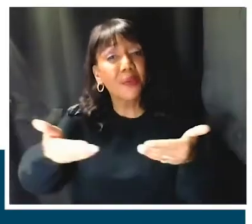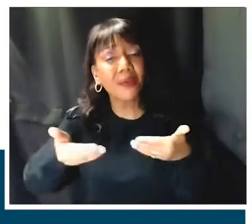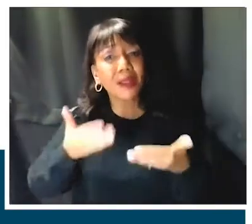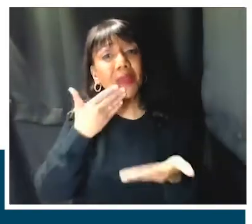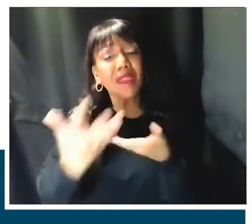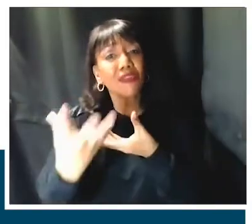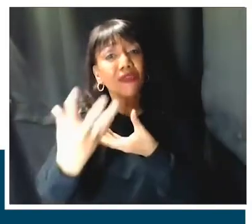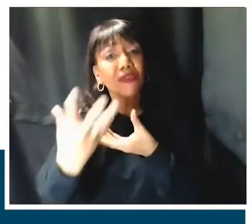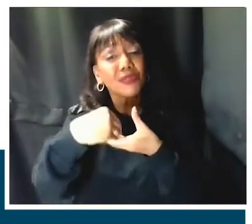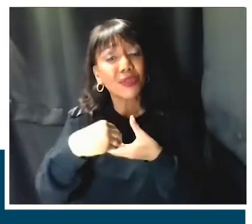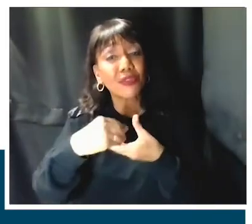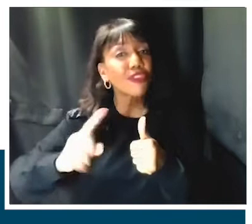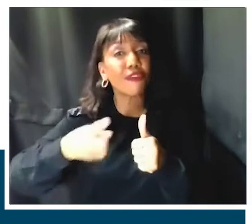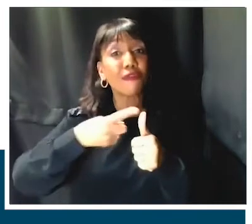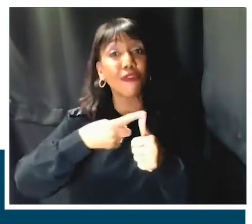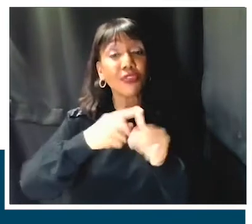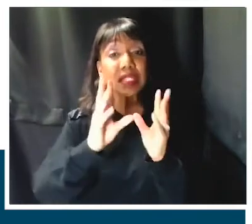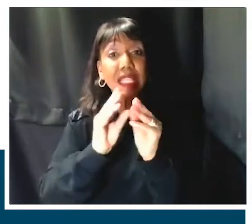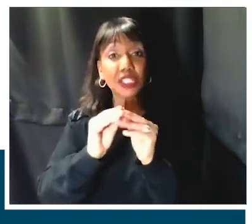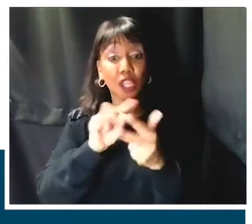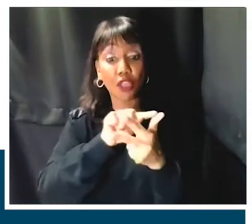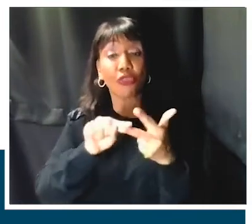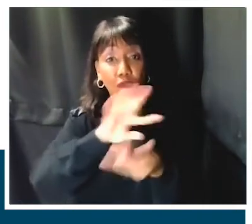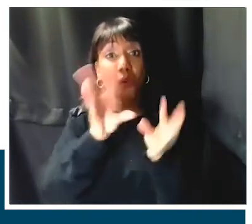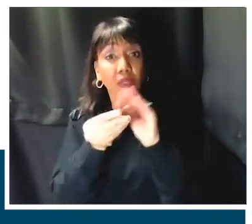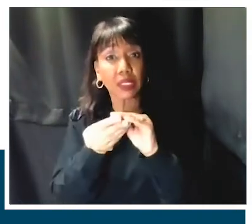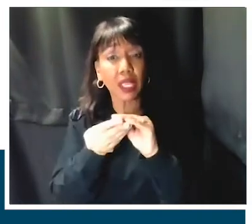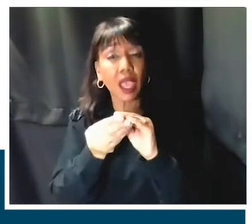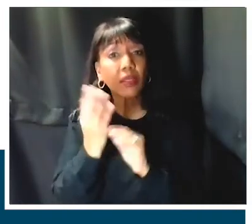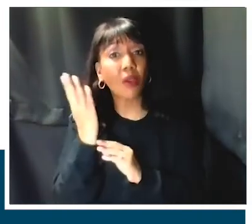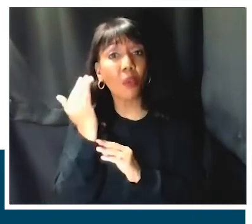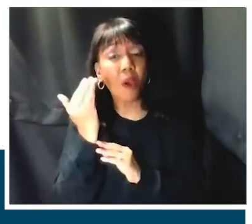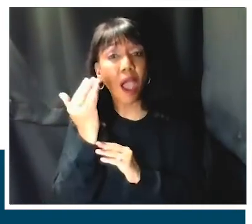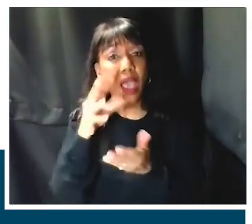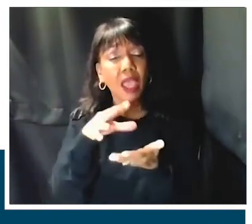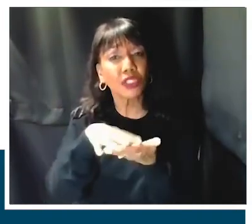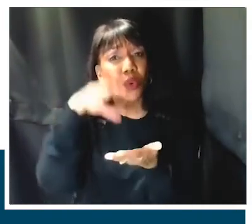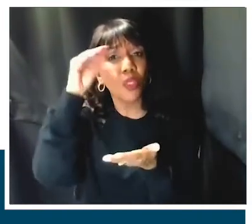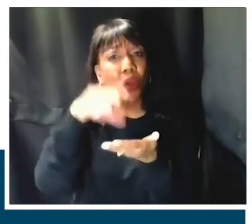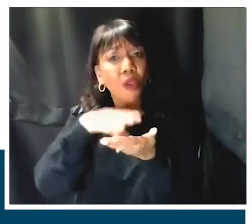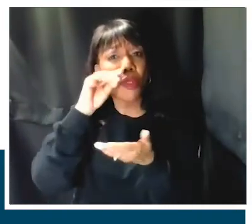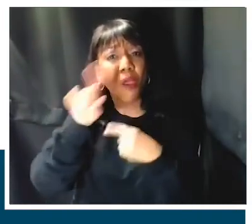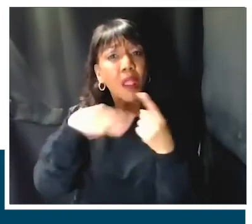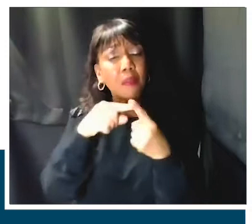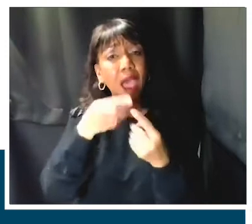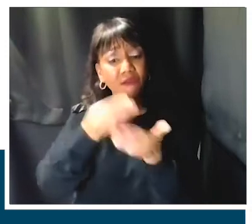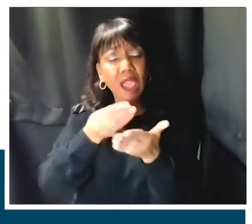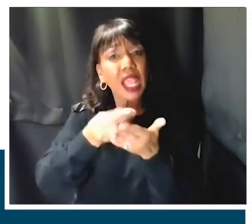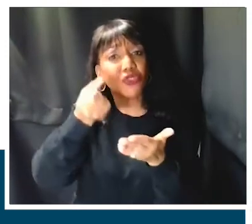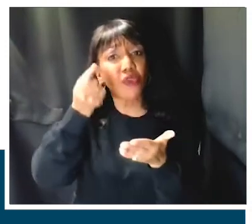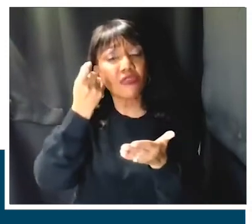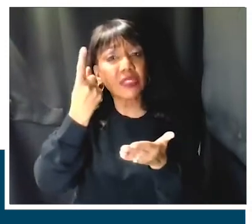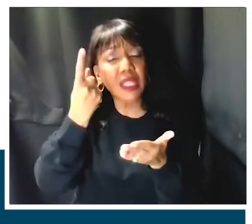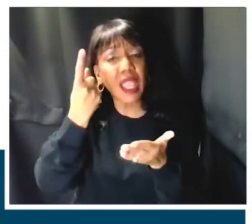Welcome, and thanks for joining us for the first of three sessions to help you develop your financial literacy. During